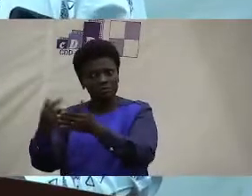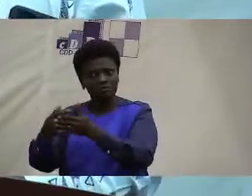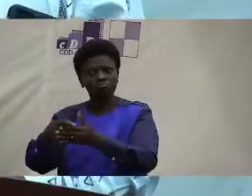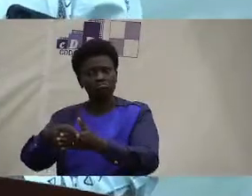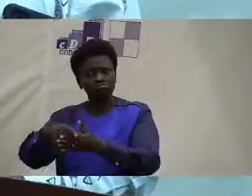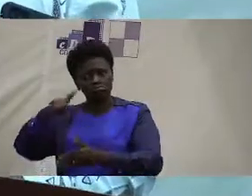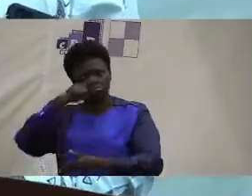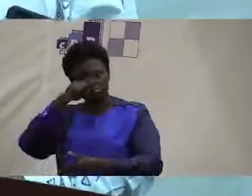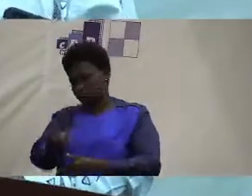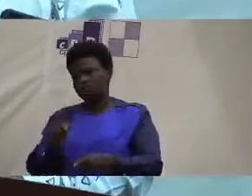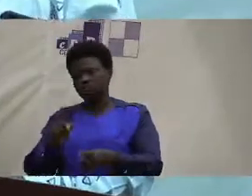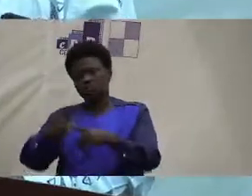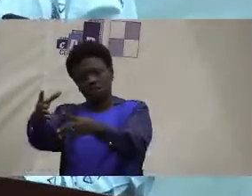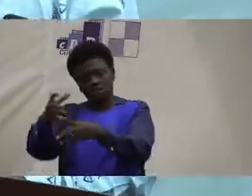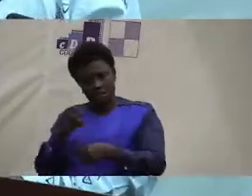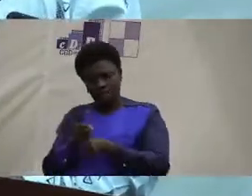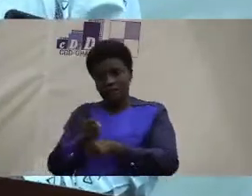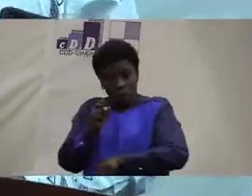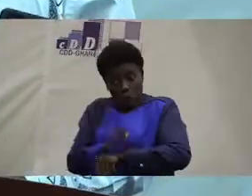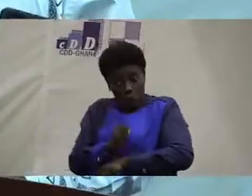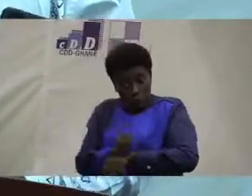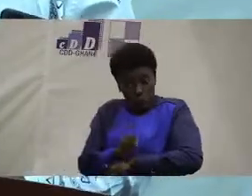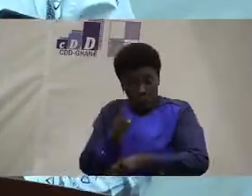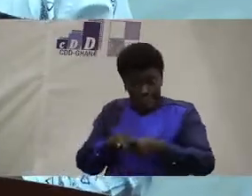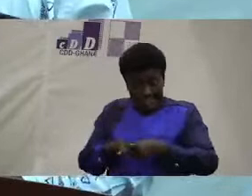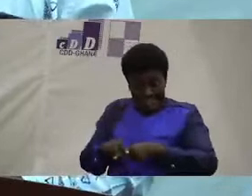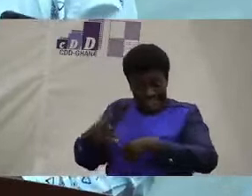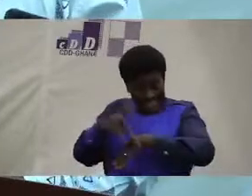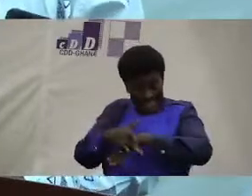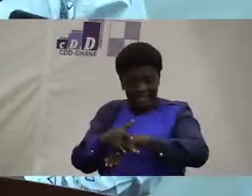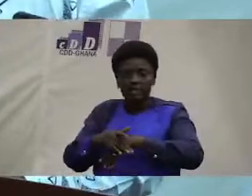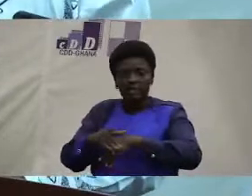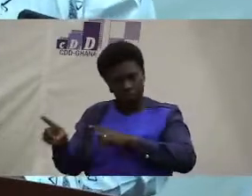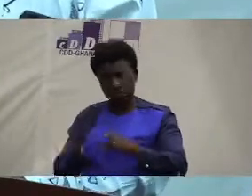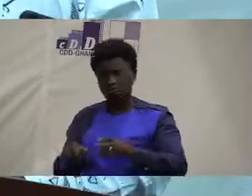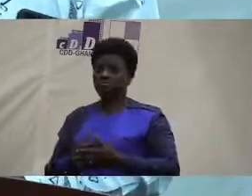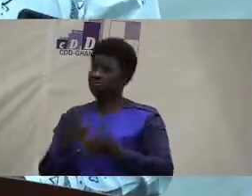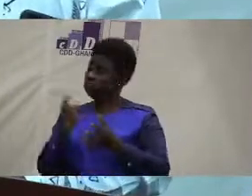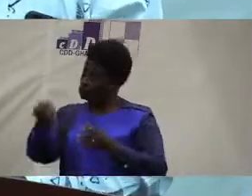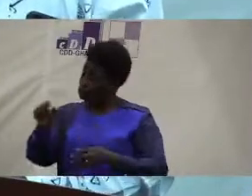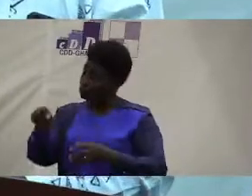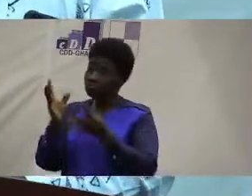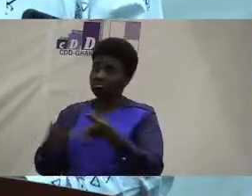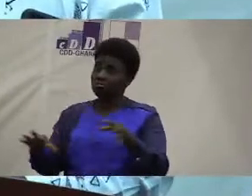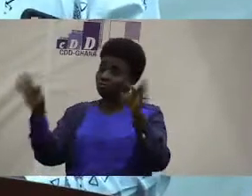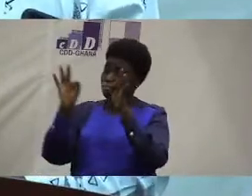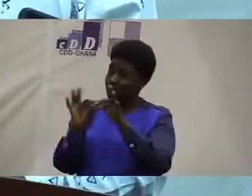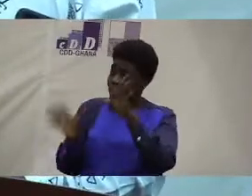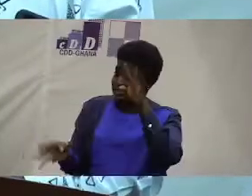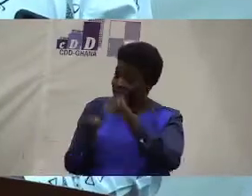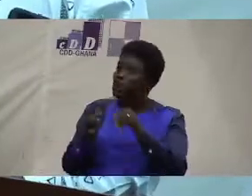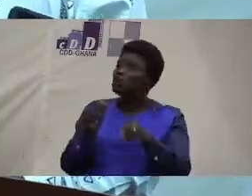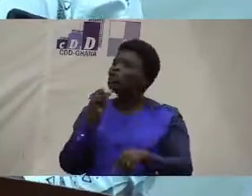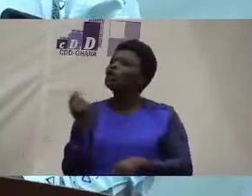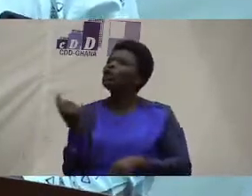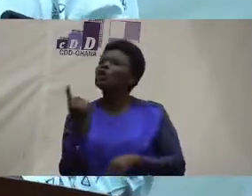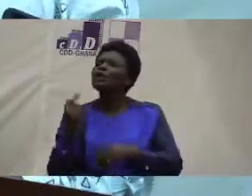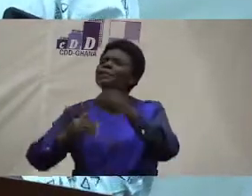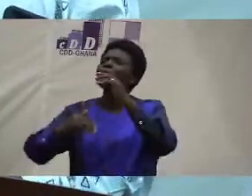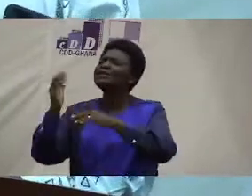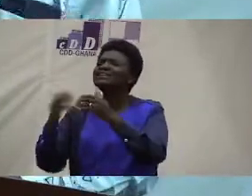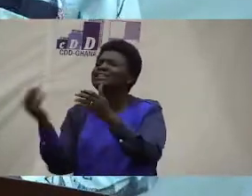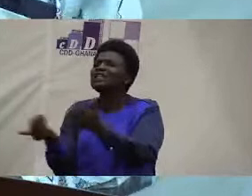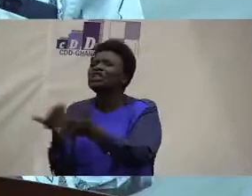certainly inherit the work that the earlier generation did. And it's important that she added that not just building